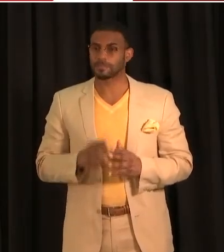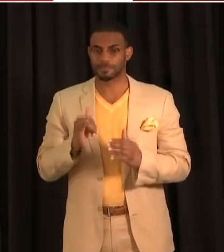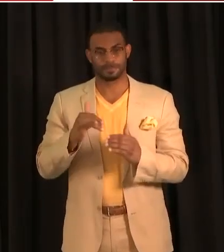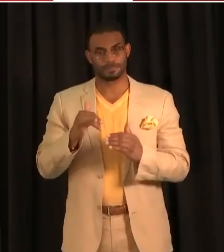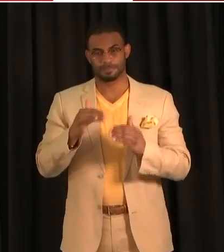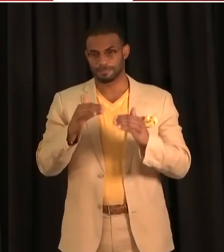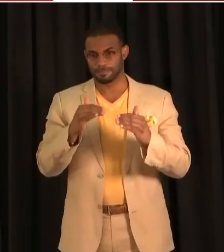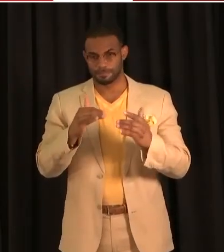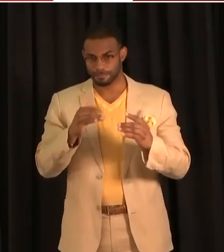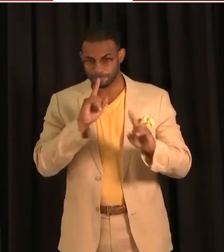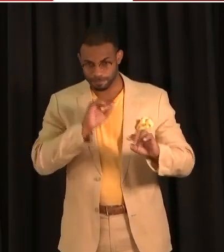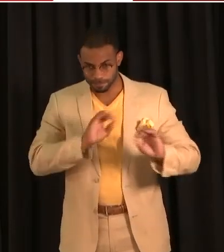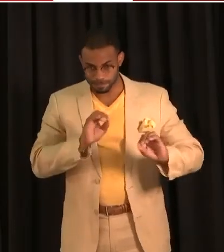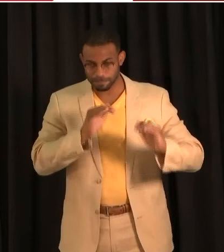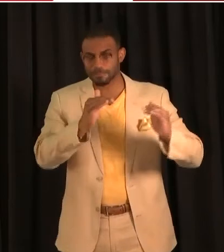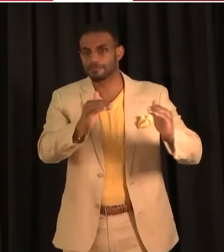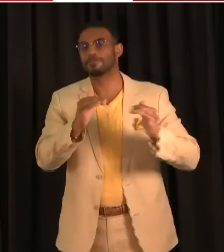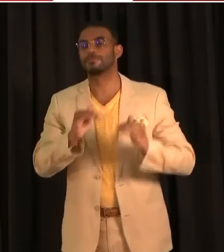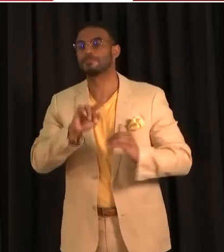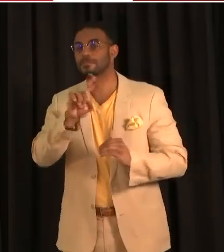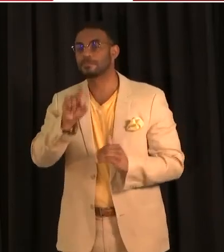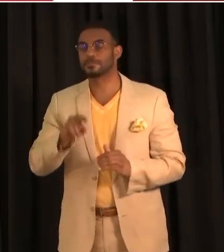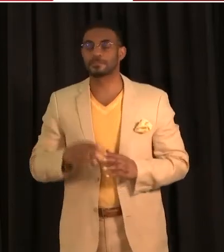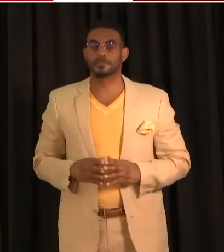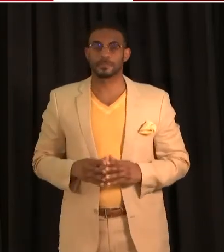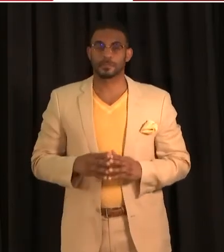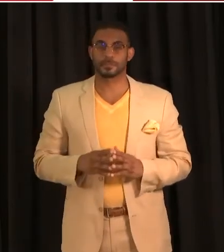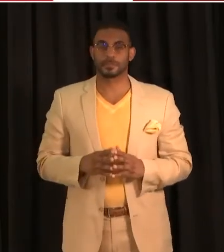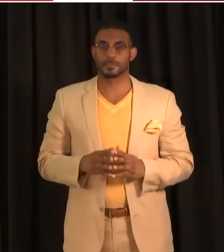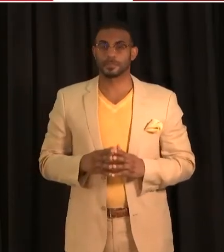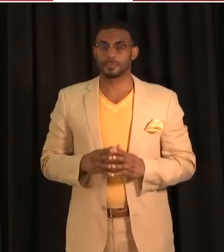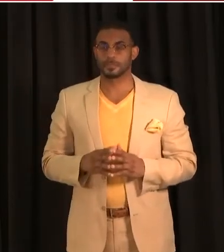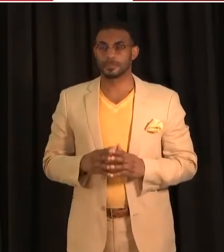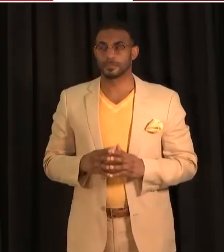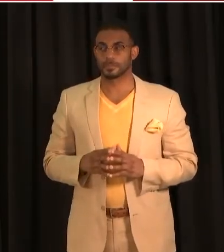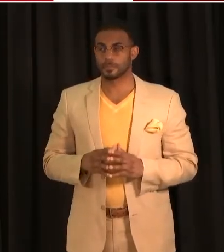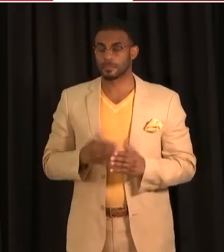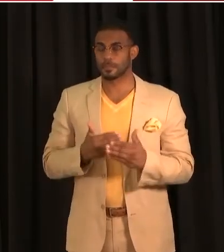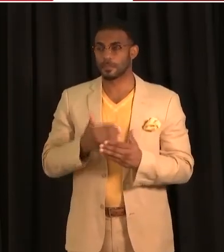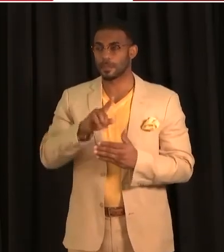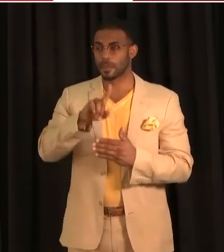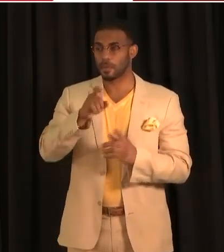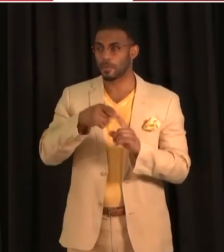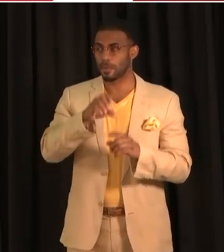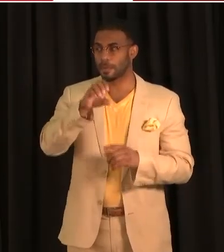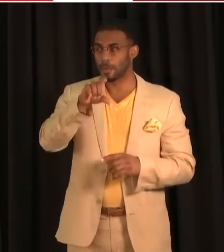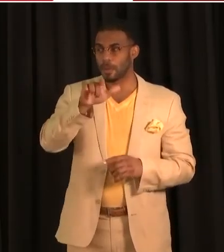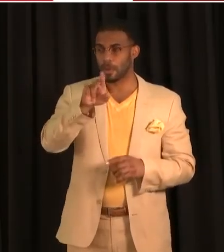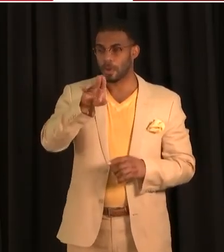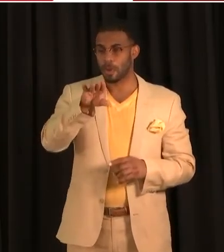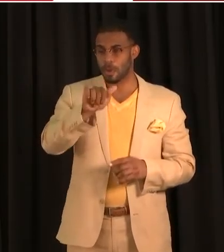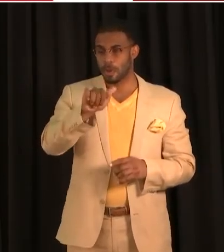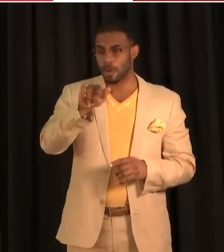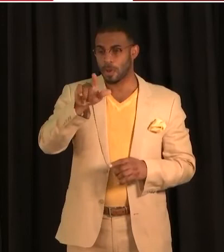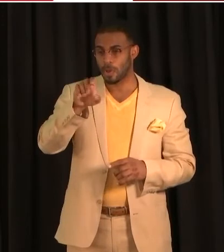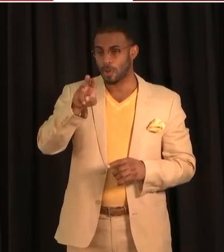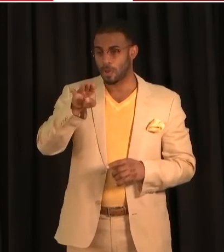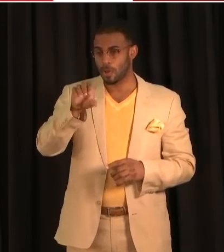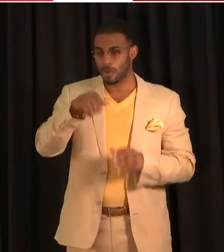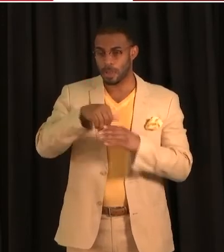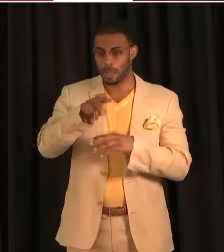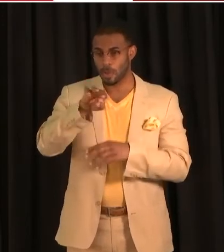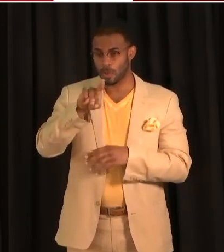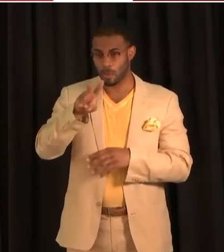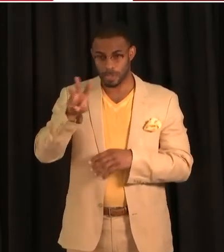All right, we'll go to our next question, as we're not hearing Chris. The next question is from Claudia Lewis in